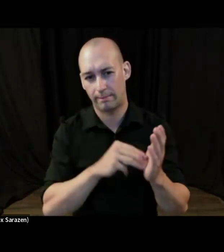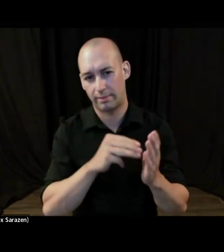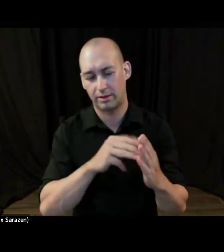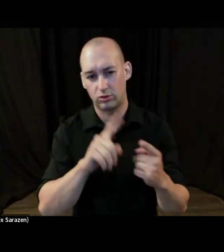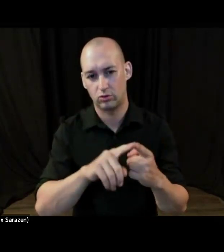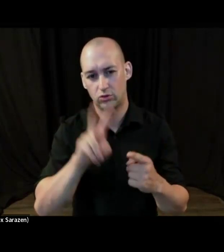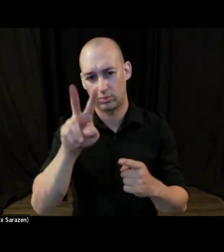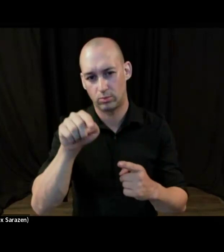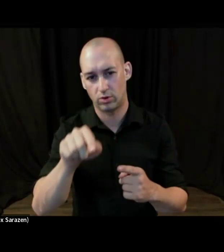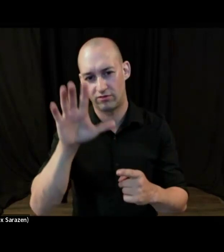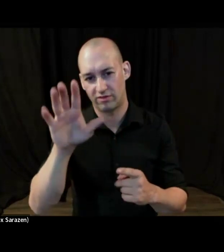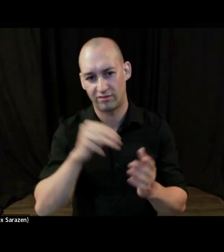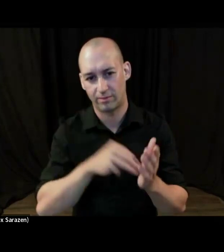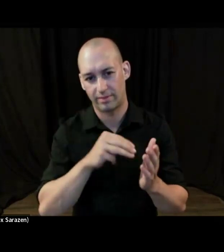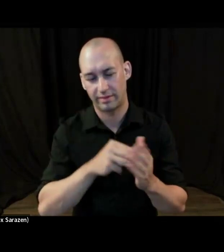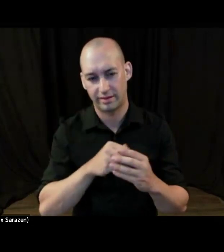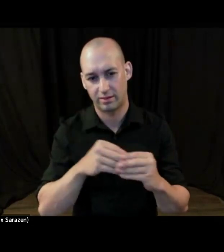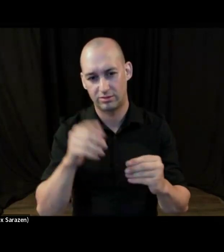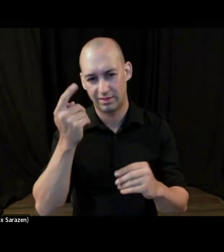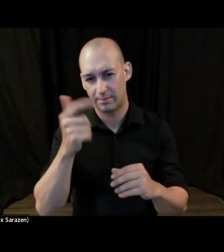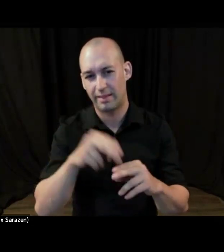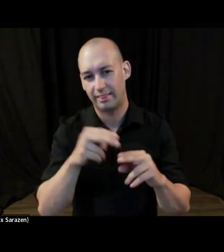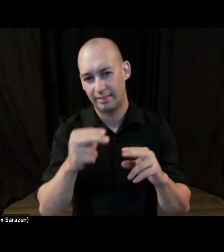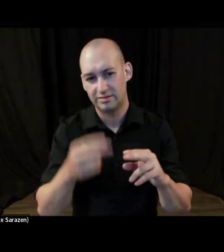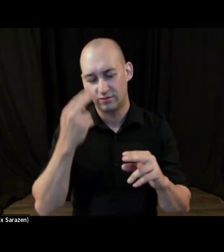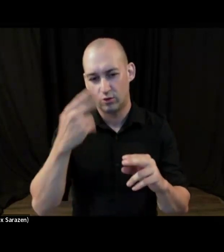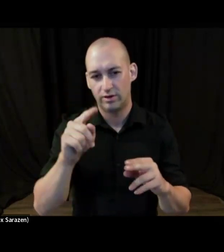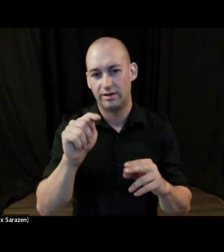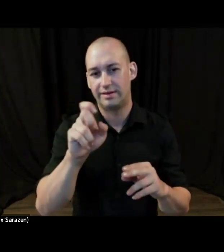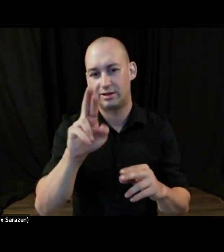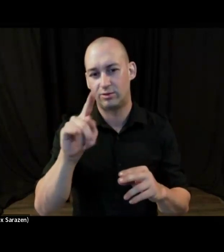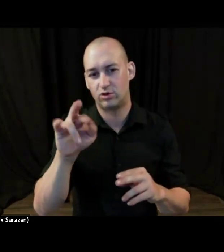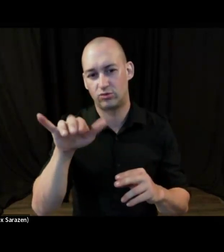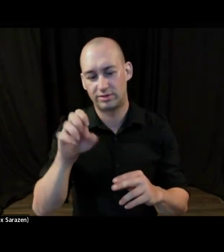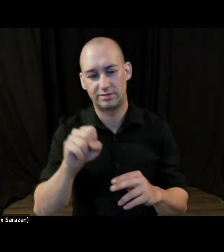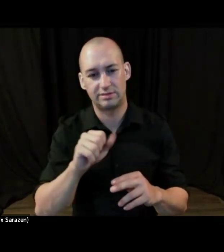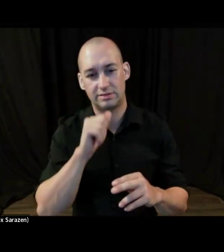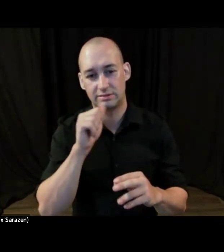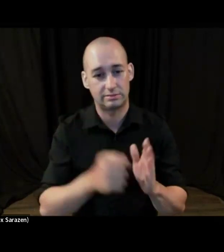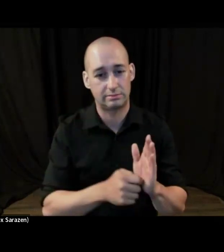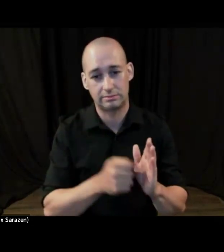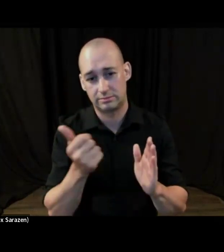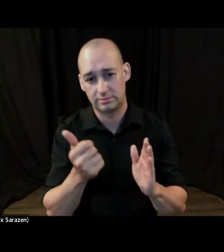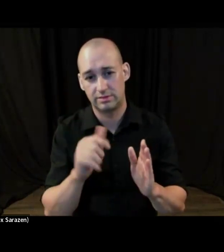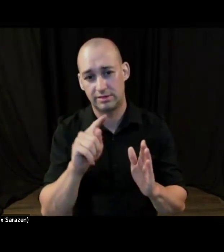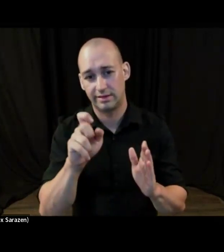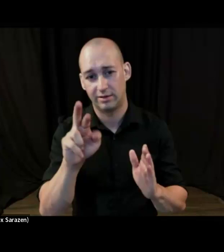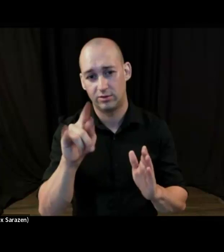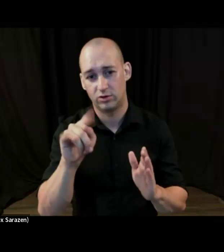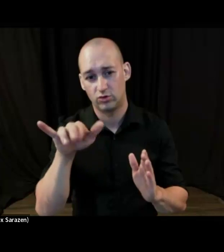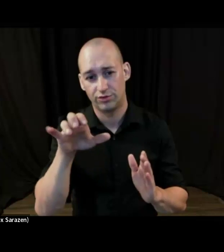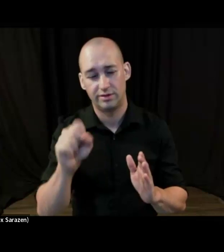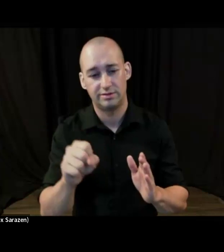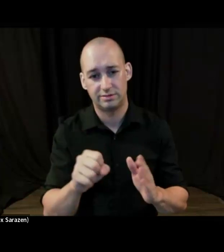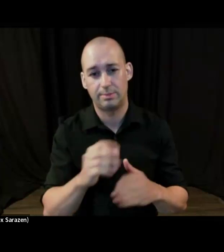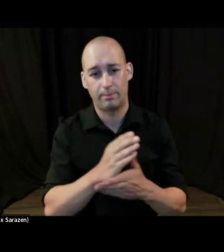million. So a little less for territories. It does not preclude other territories to be a part